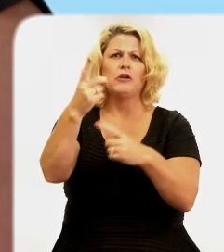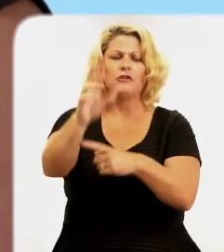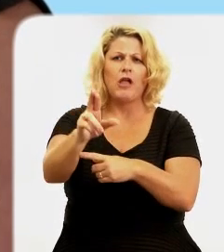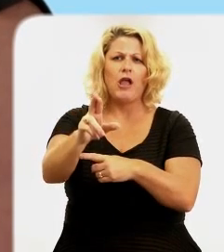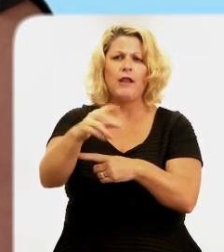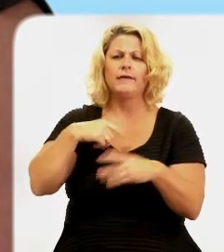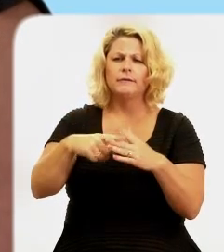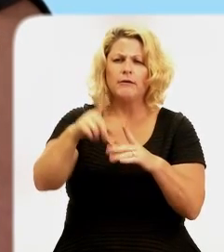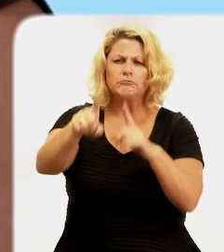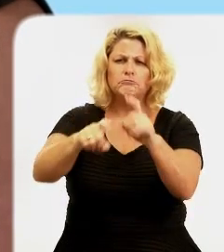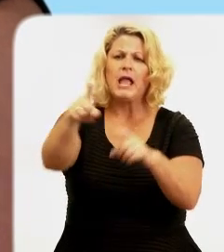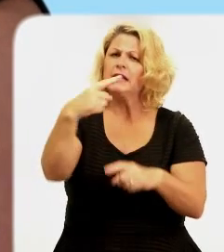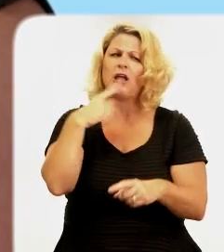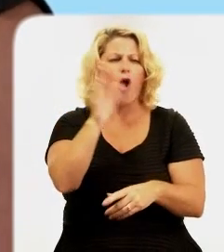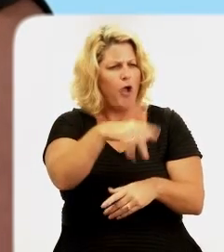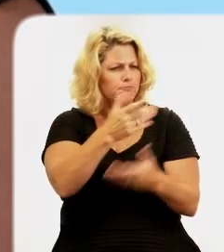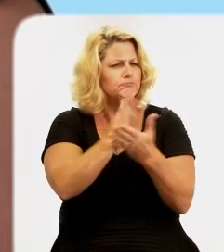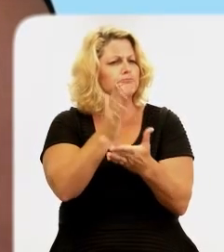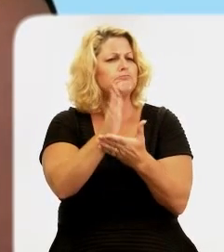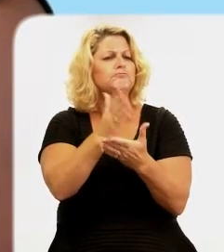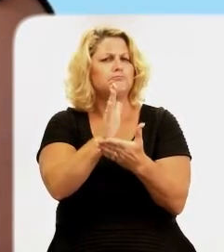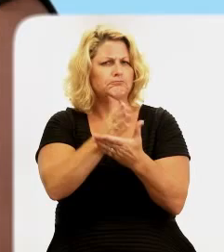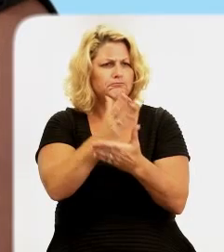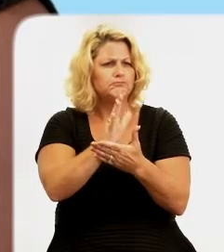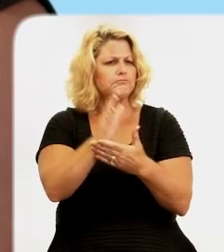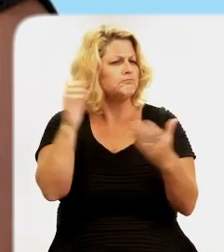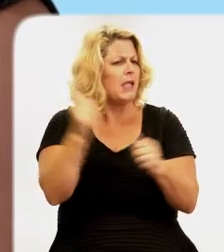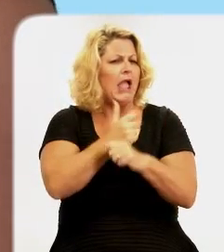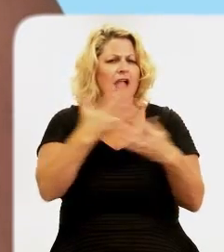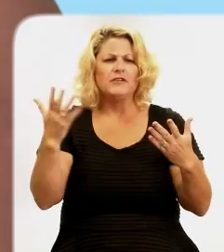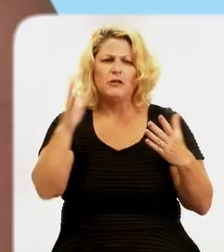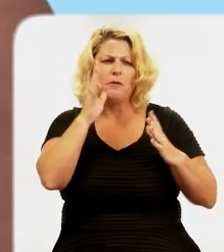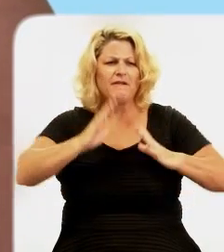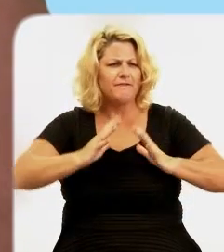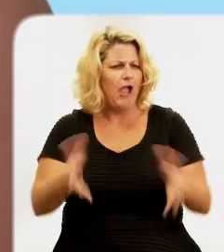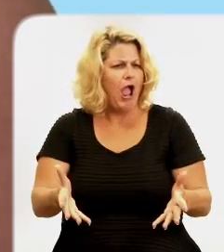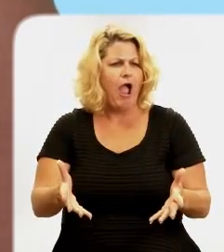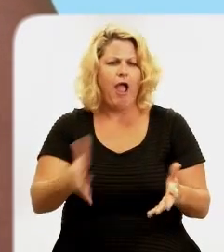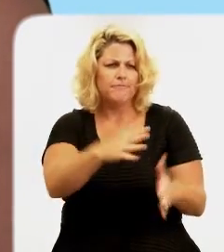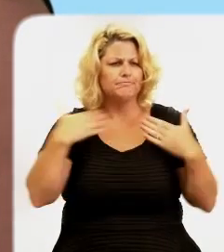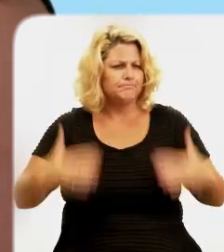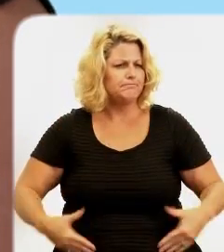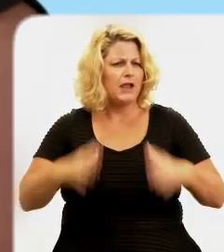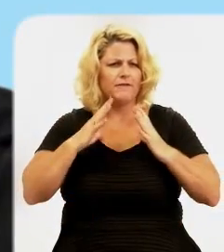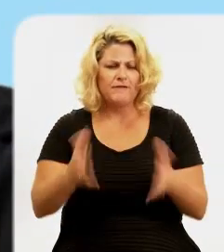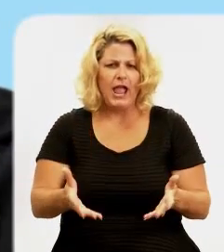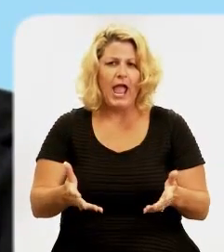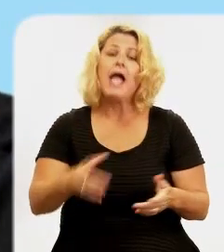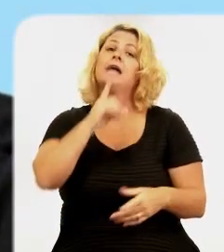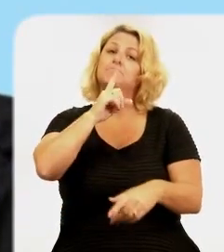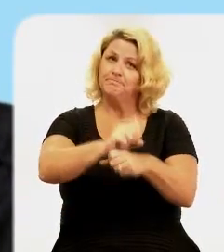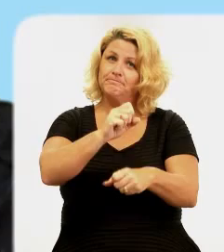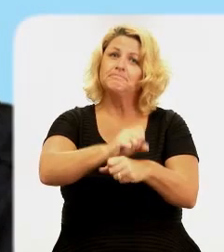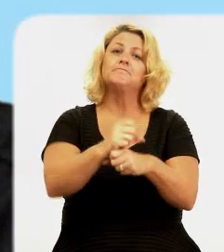started asking questions, and they were like, you should be fine. As far as everything else works just fine. I've had